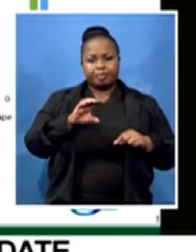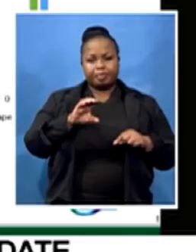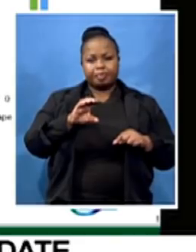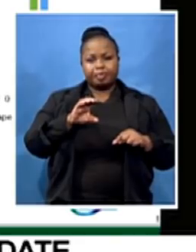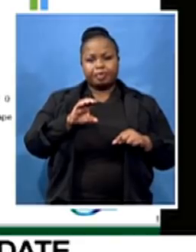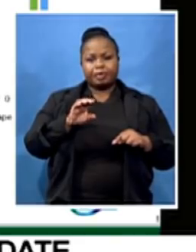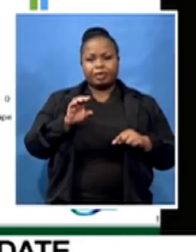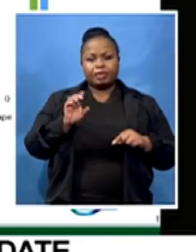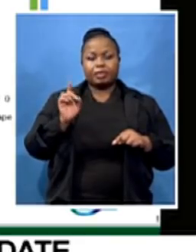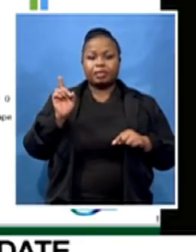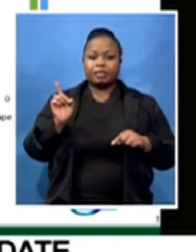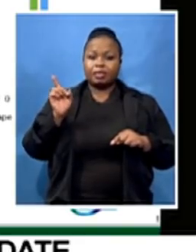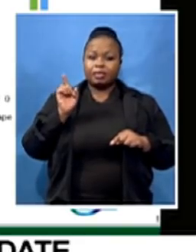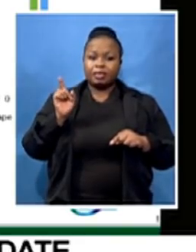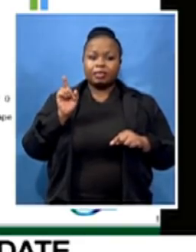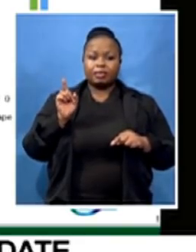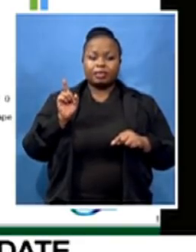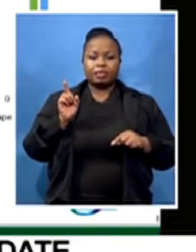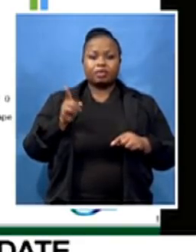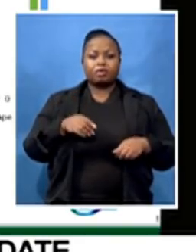cases are hospitalized,